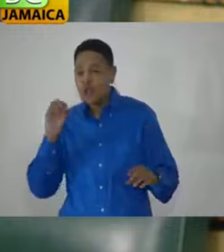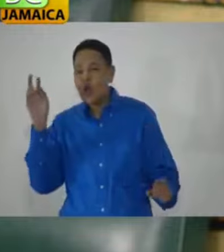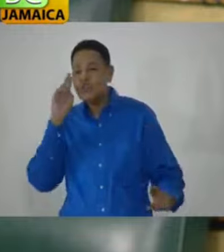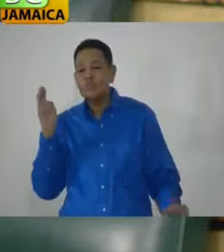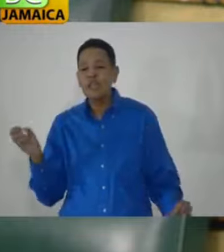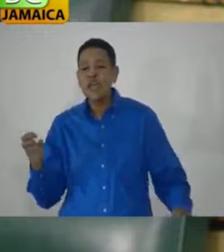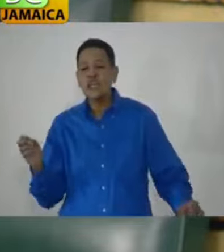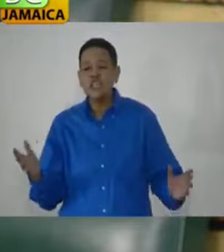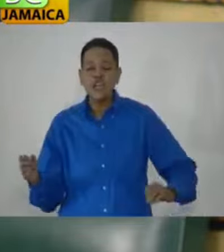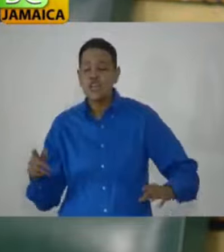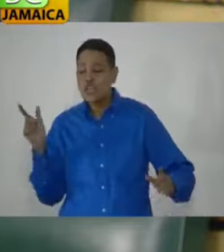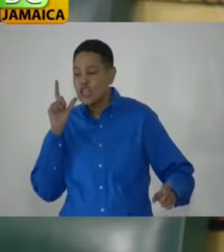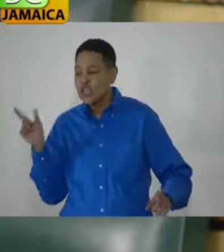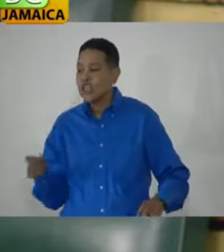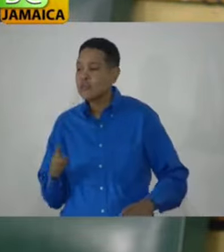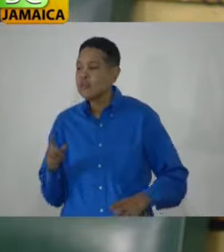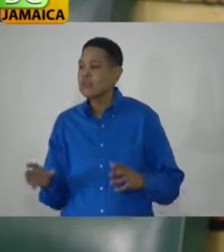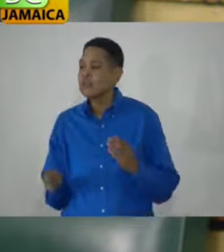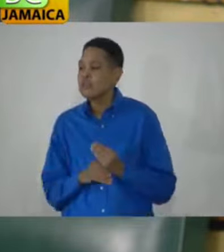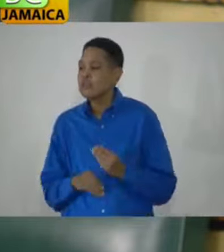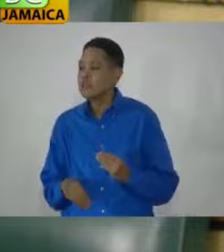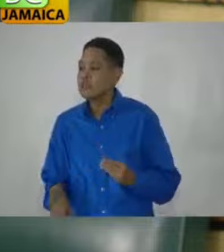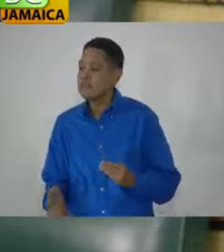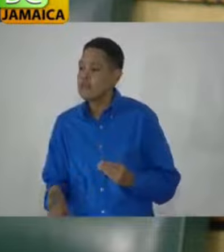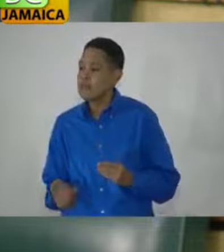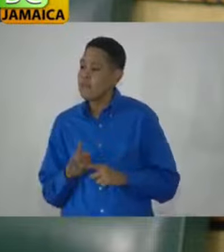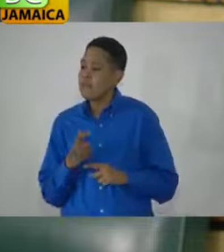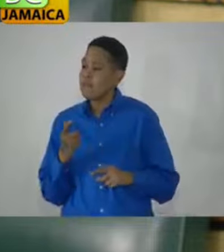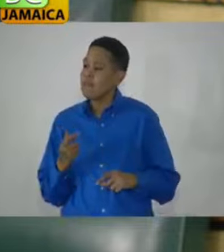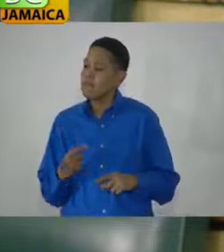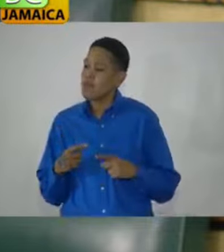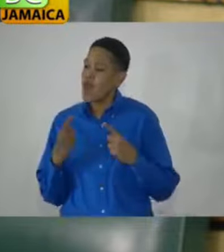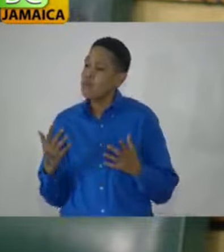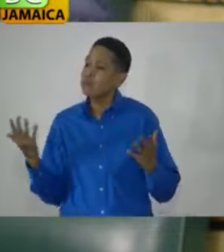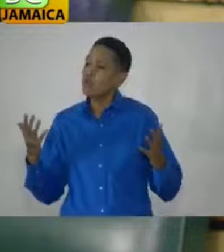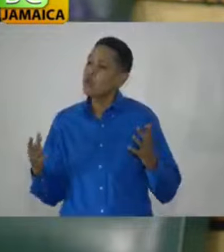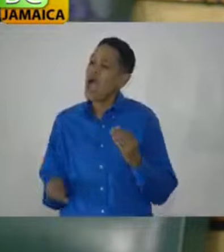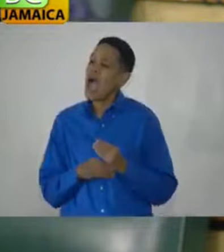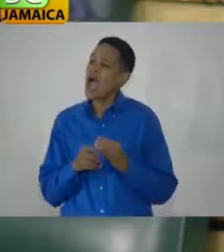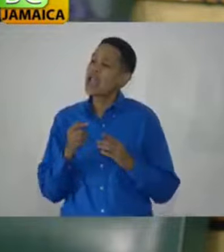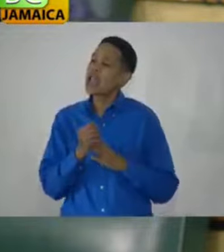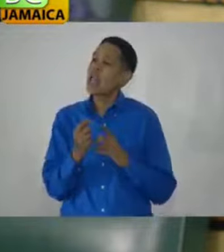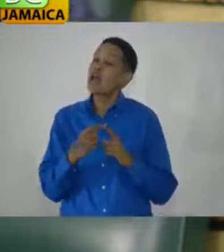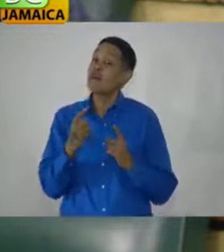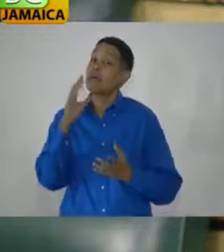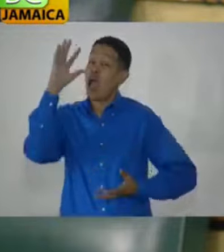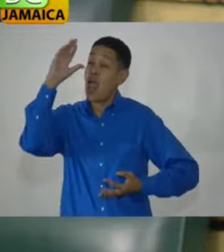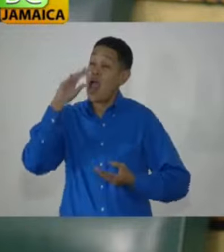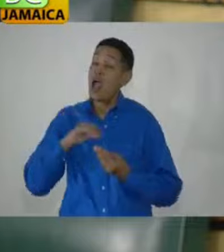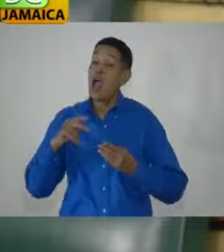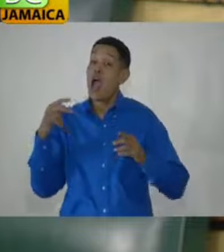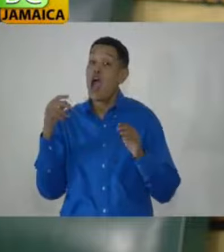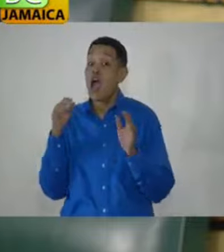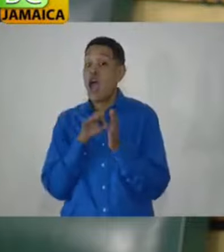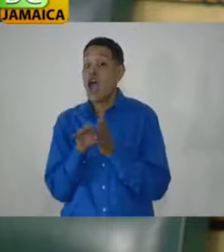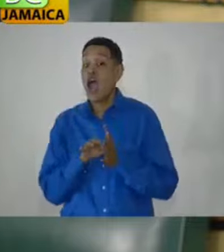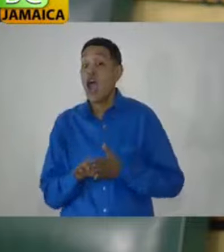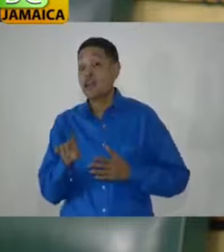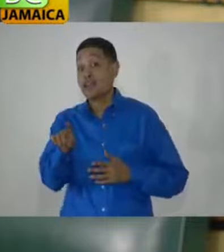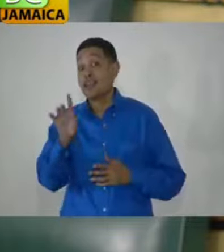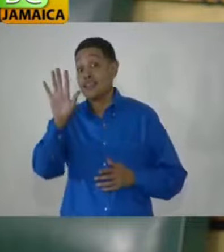When you add what the leader of the opposition would do when you add the cost of all his